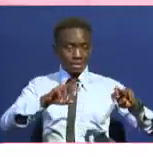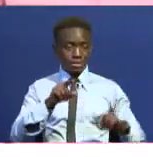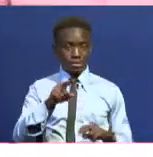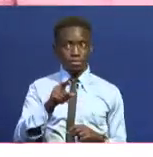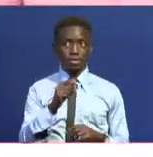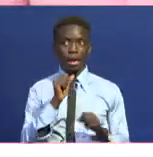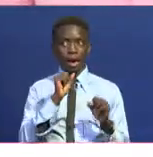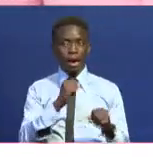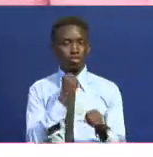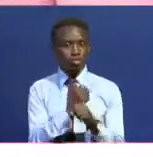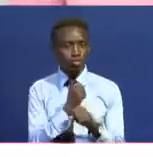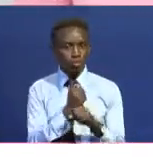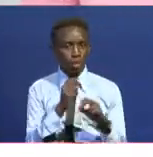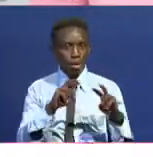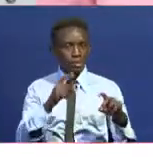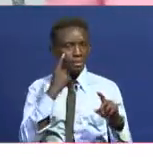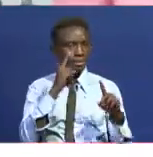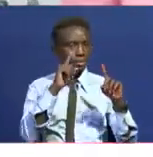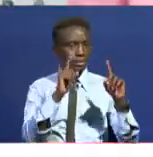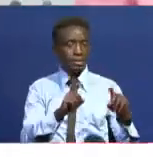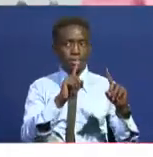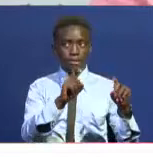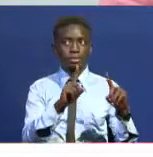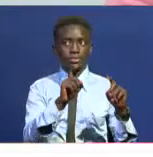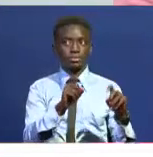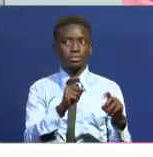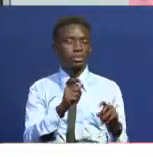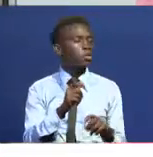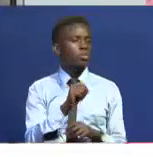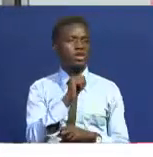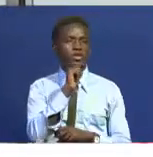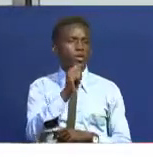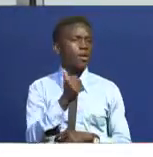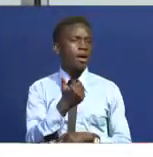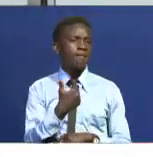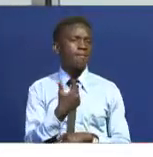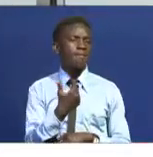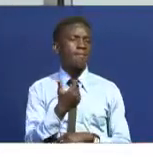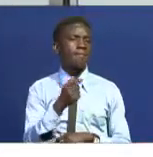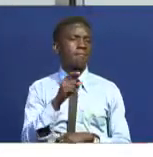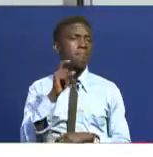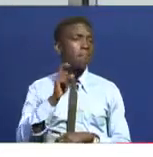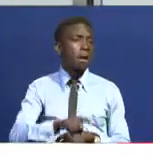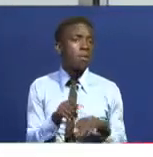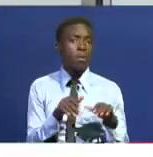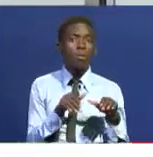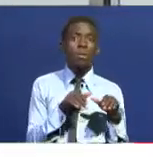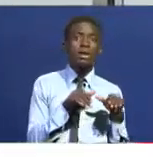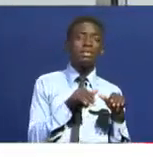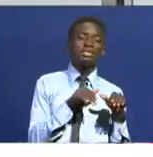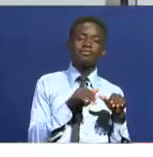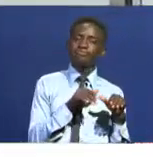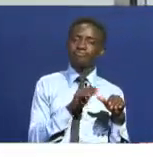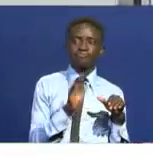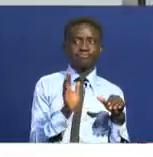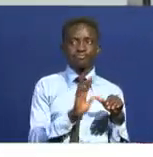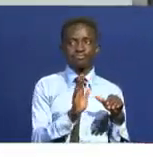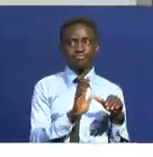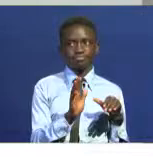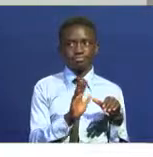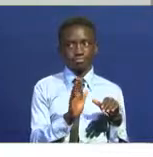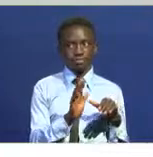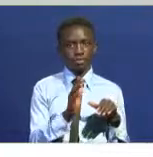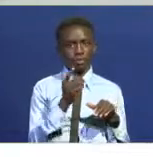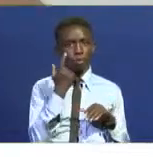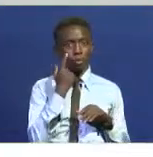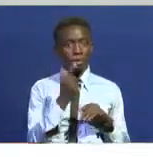go and carry out checks and tests and then be able to. So we don't have to actually wait to pick the materials, take them